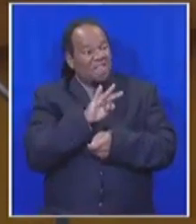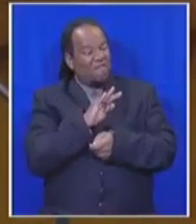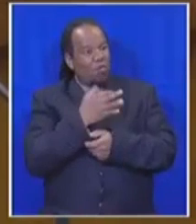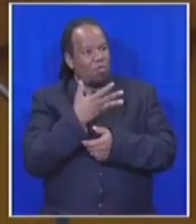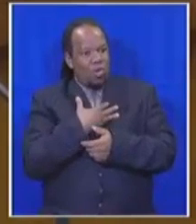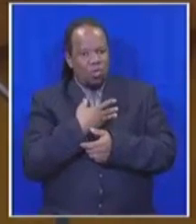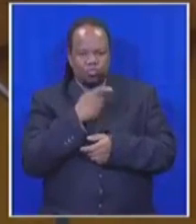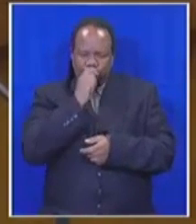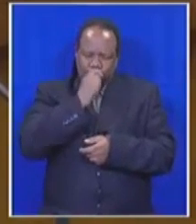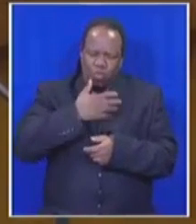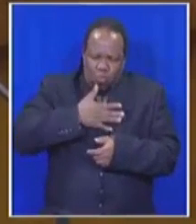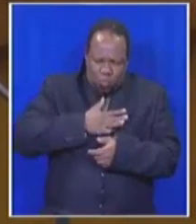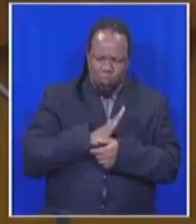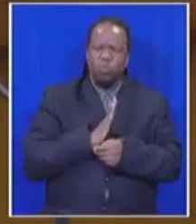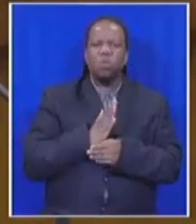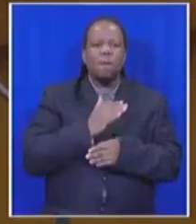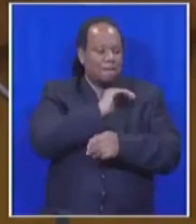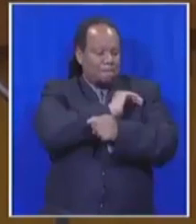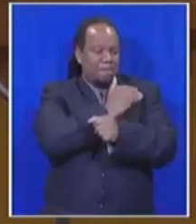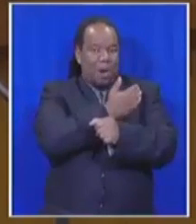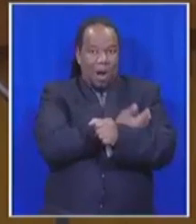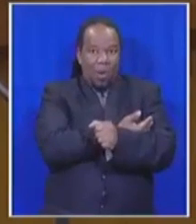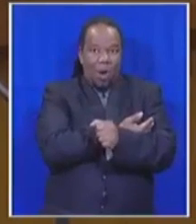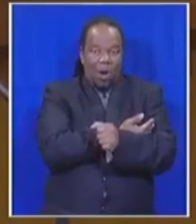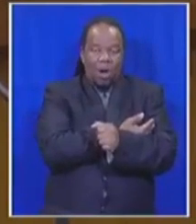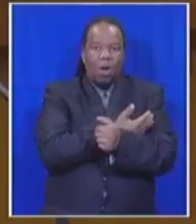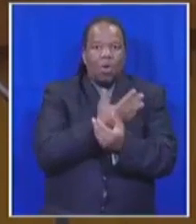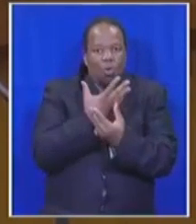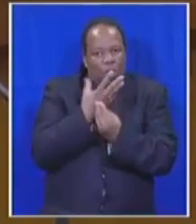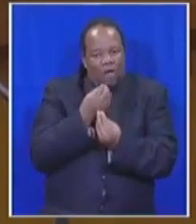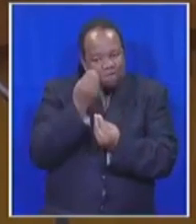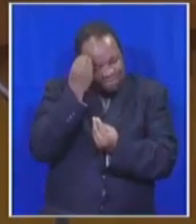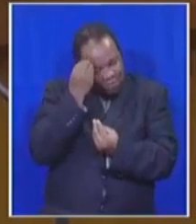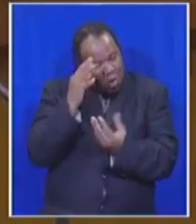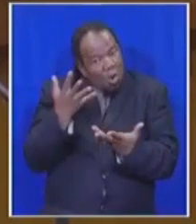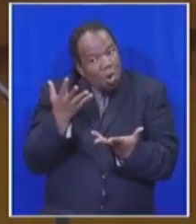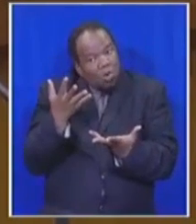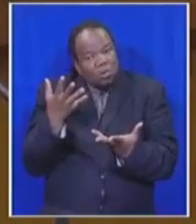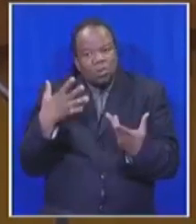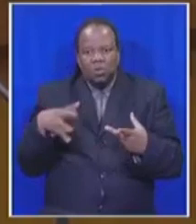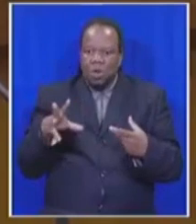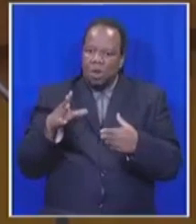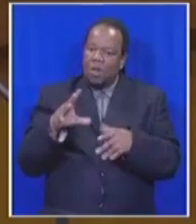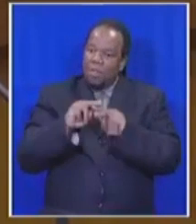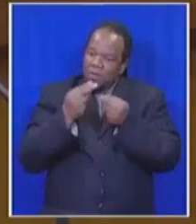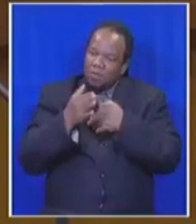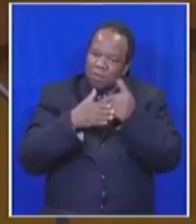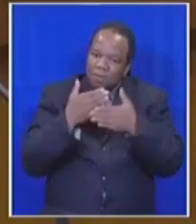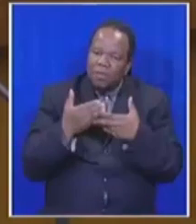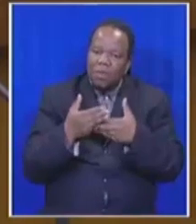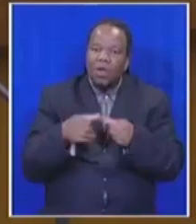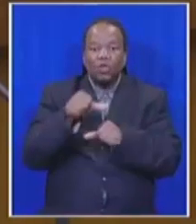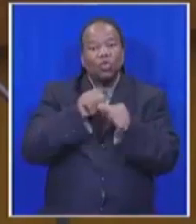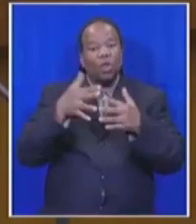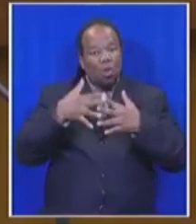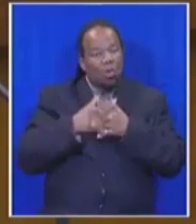have off-ramped from our path to nation building, national reconciliation, and social cohesion and service